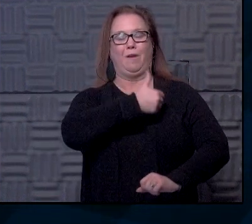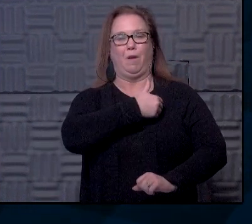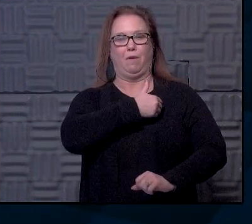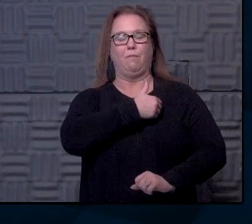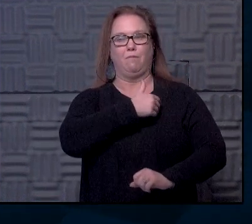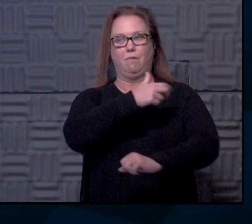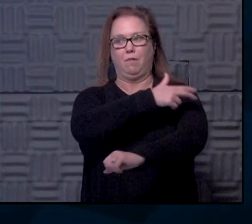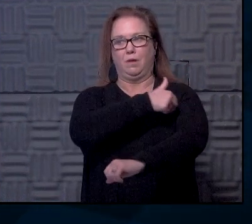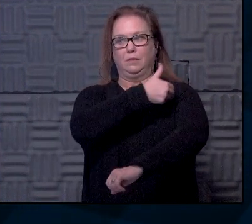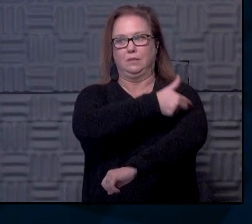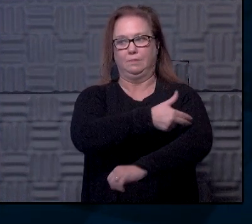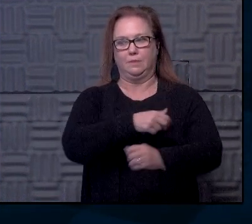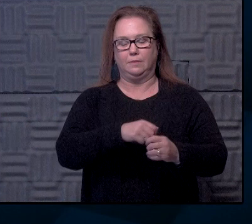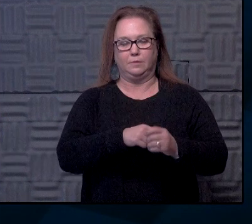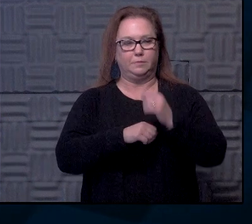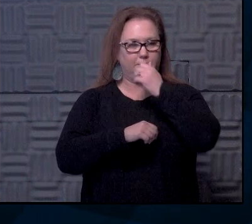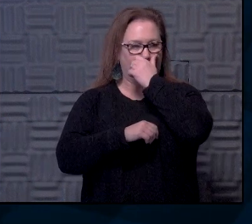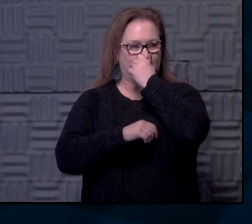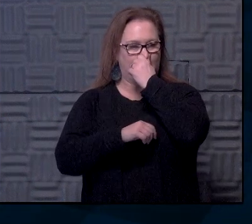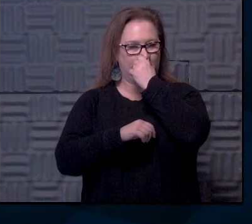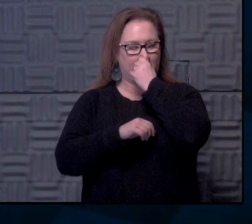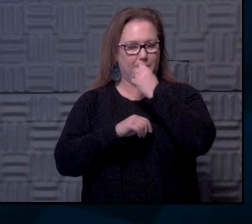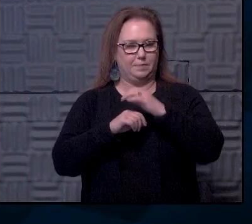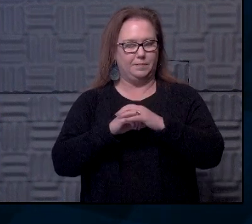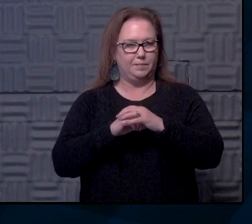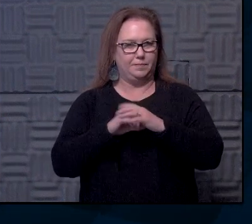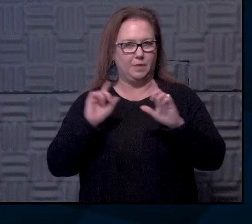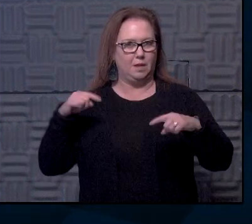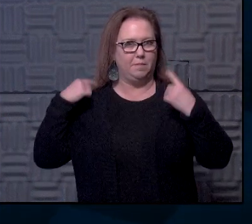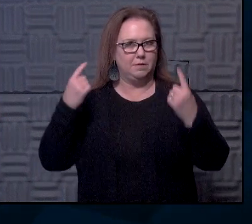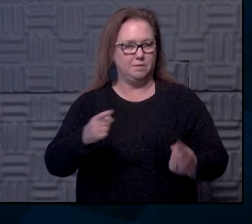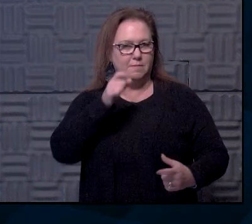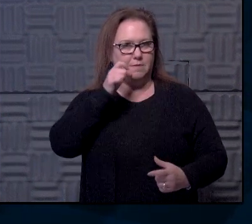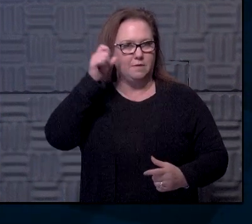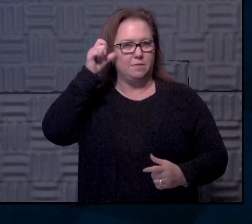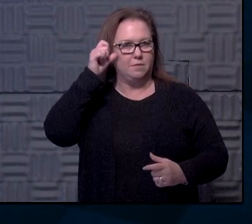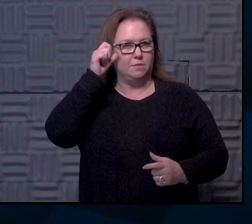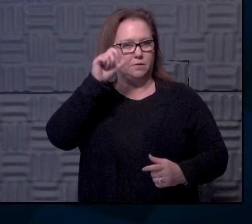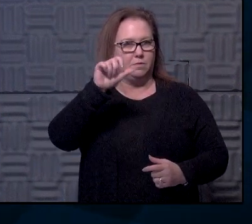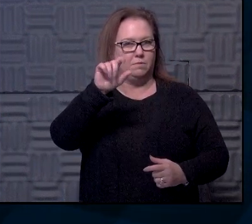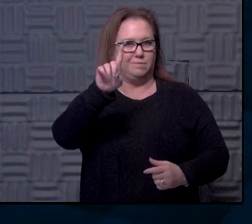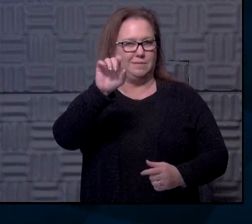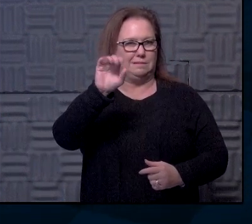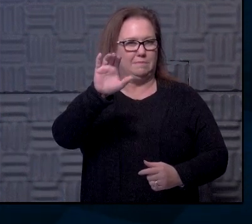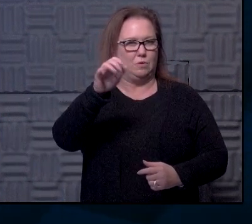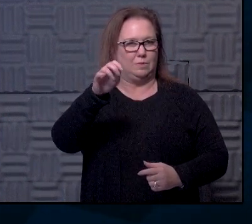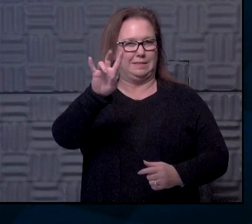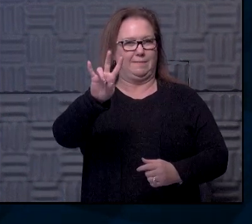date. And this is actually through yesterday, so through the 17th.